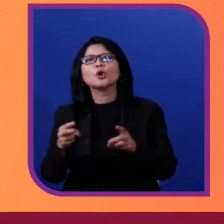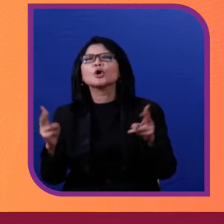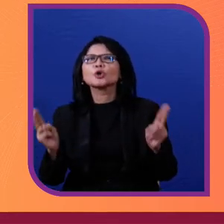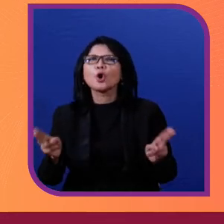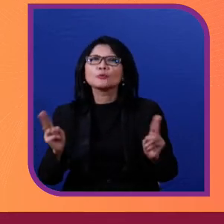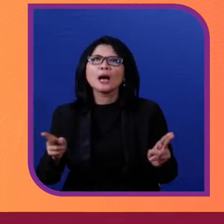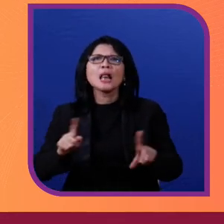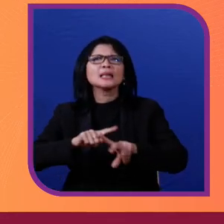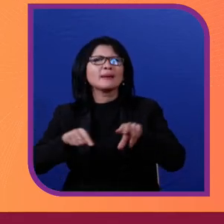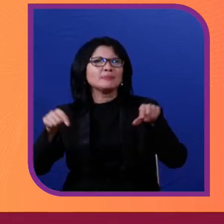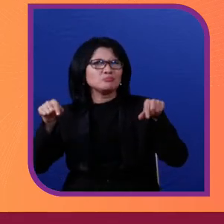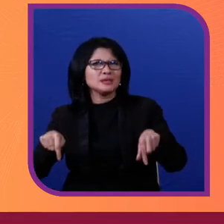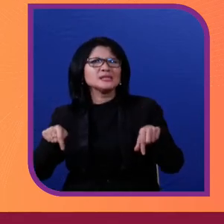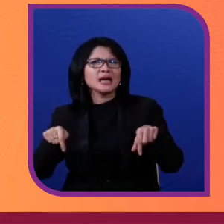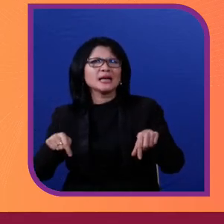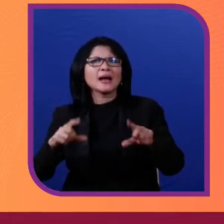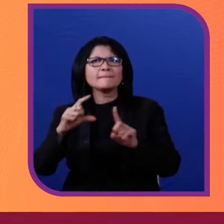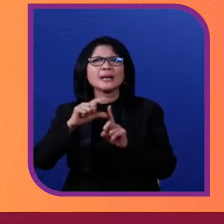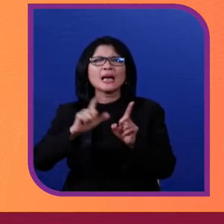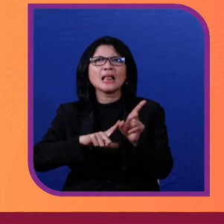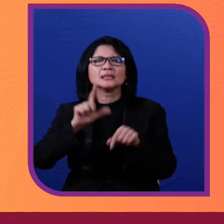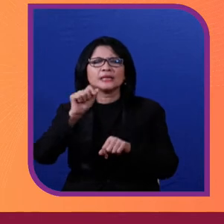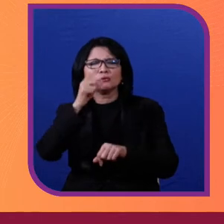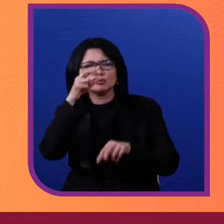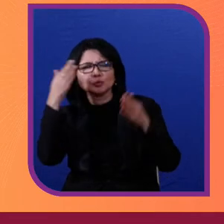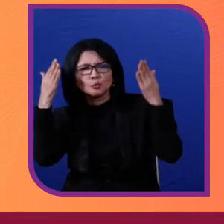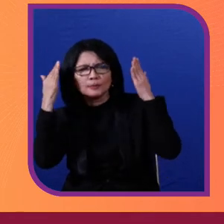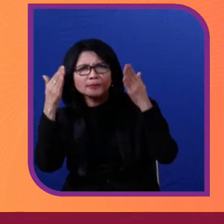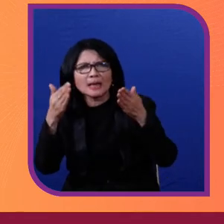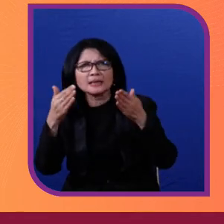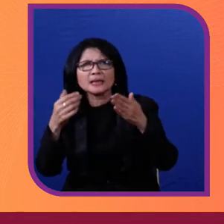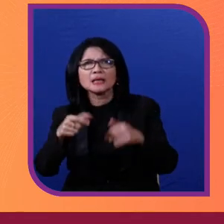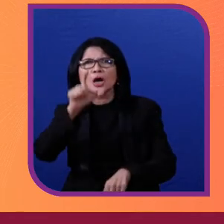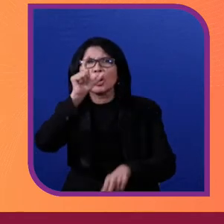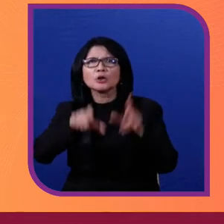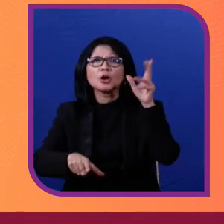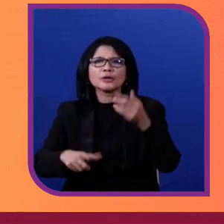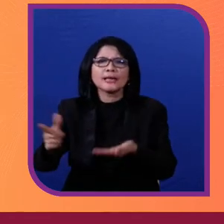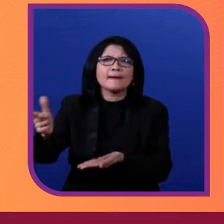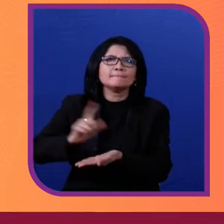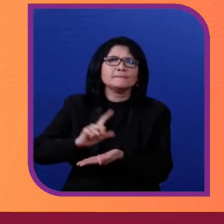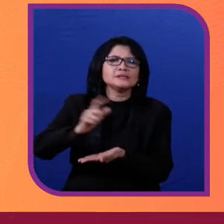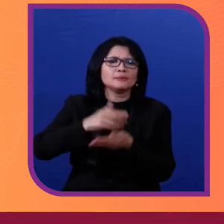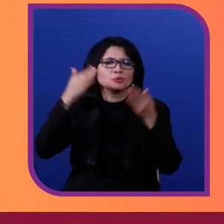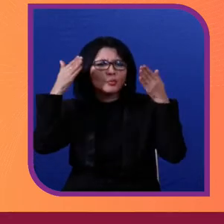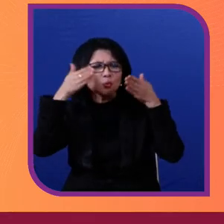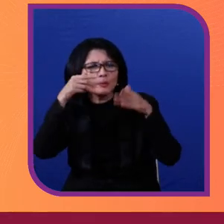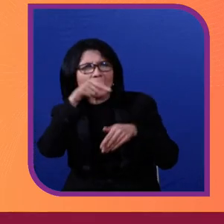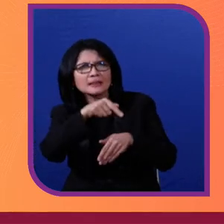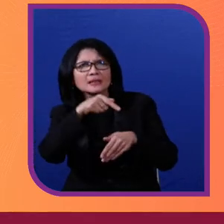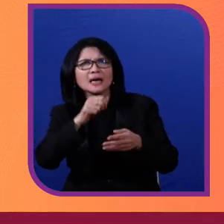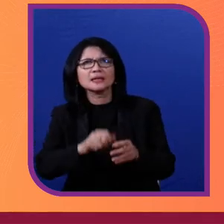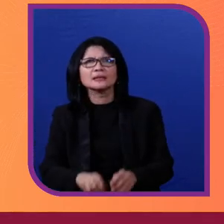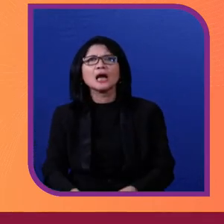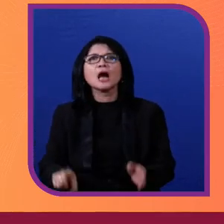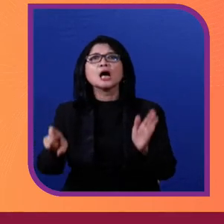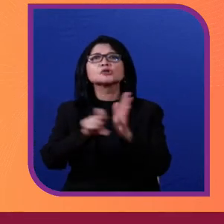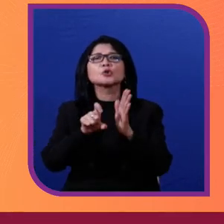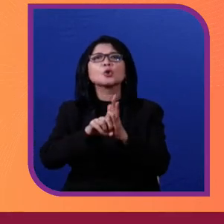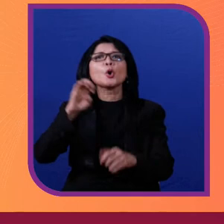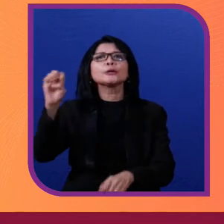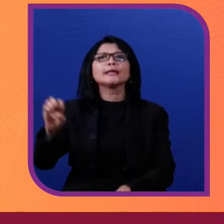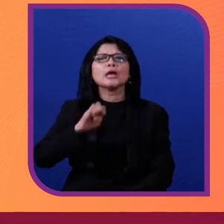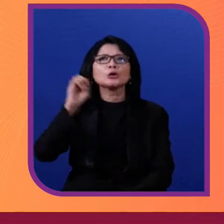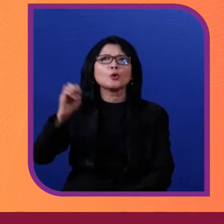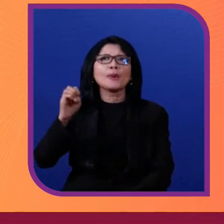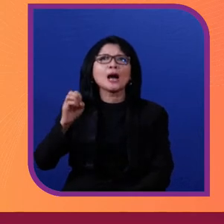by many lenders and authorities websites by pingin jurop however In The government Steven positions Against The